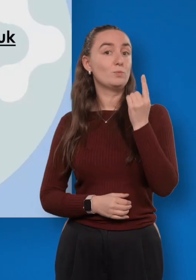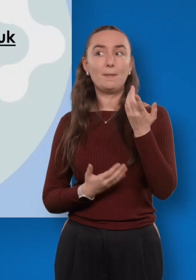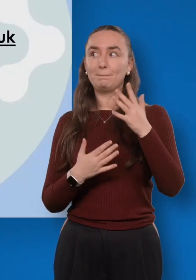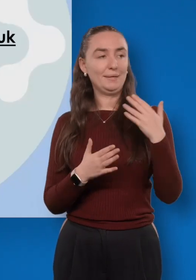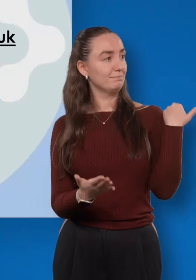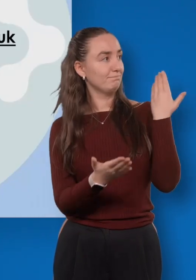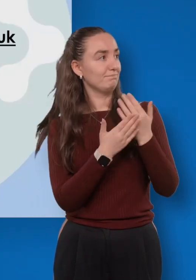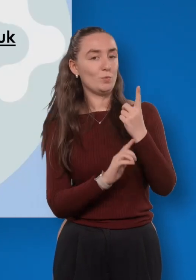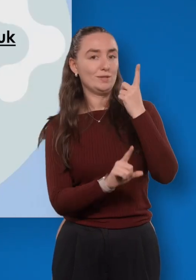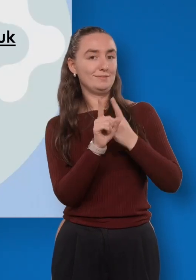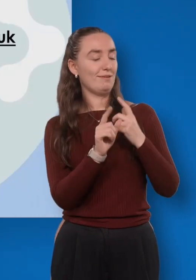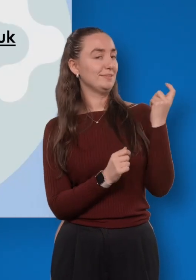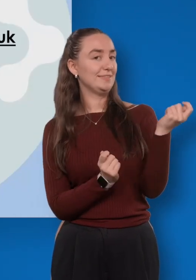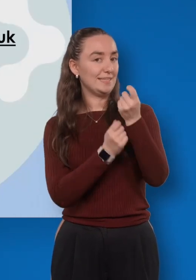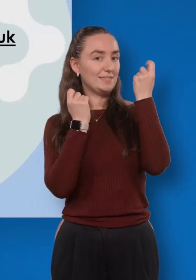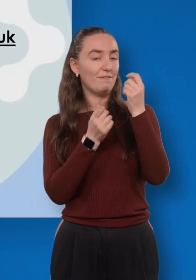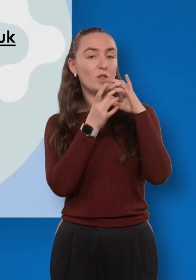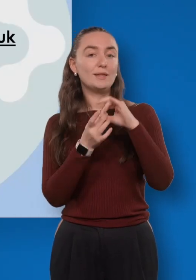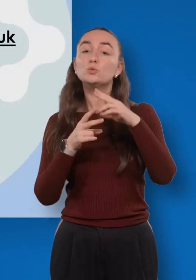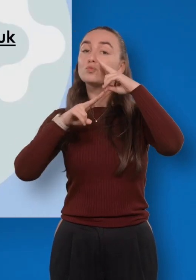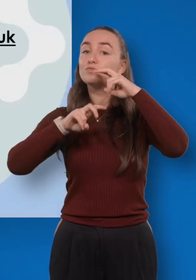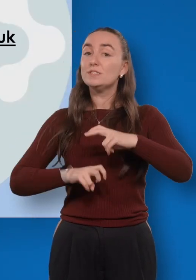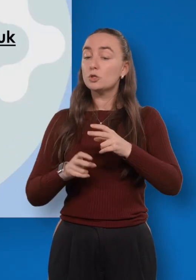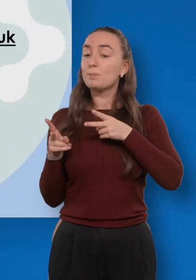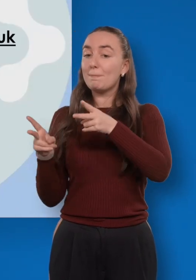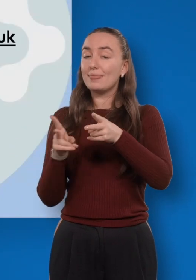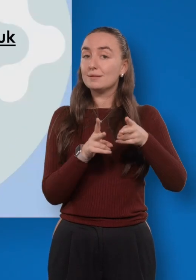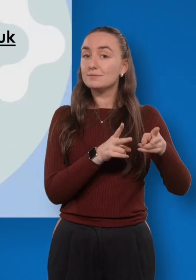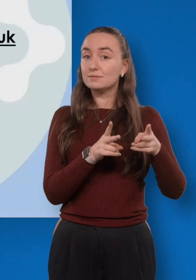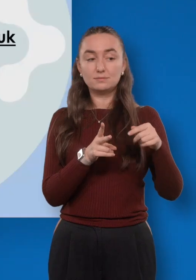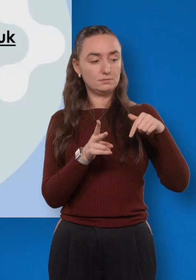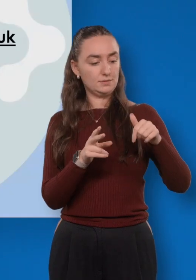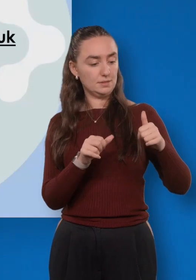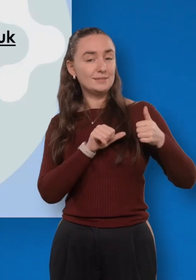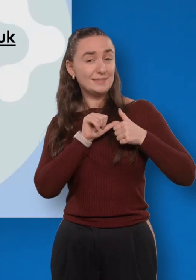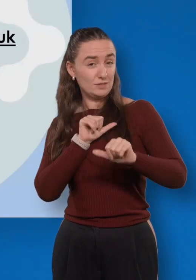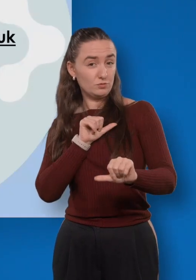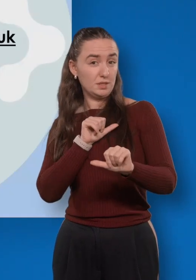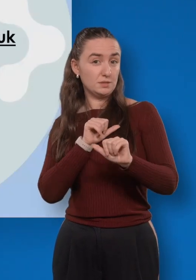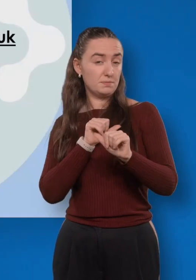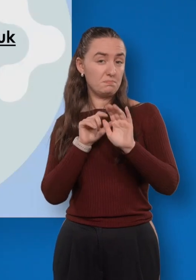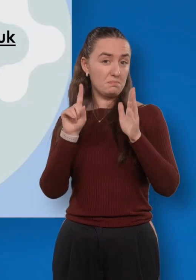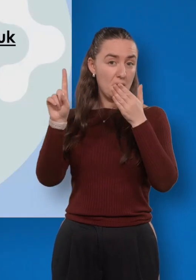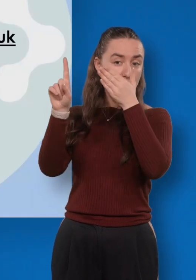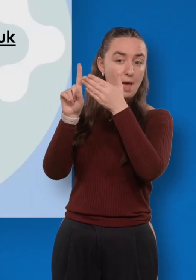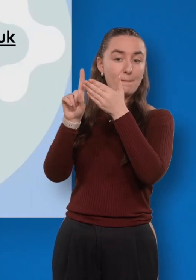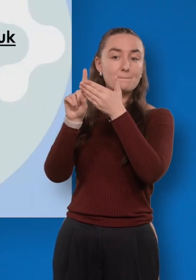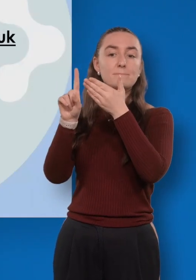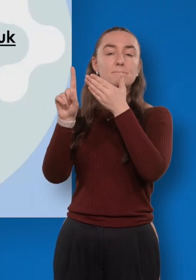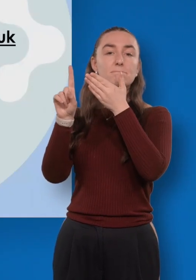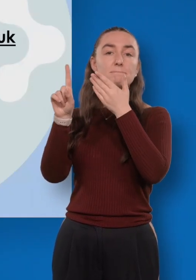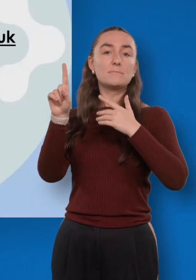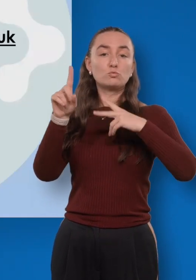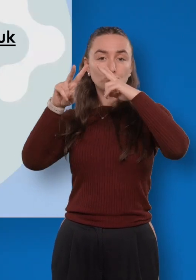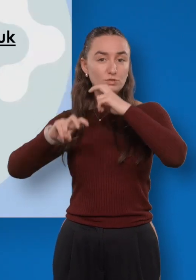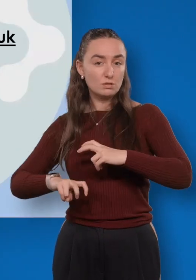successful seminar series on research methods. And this series was aimed at equipping researchers and practitioners with